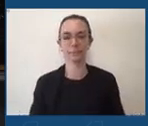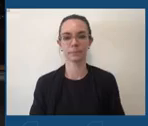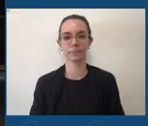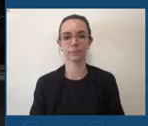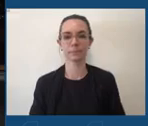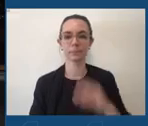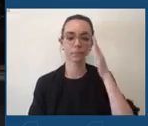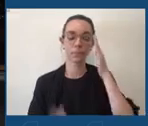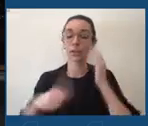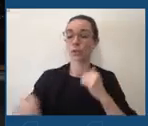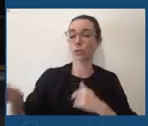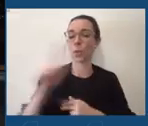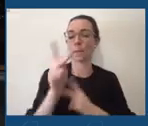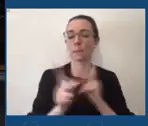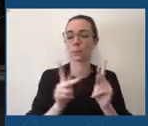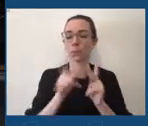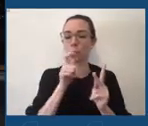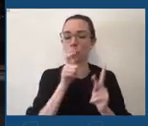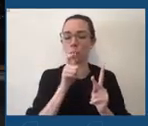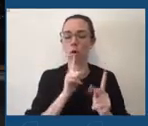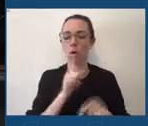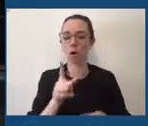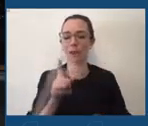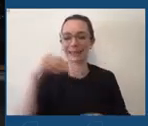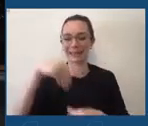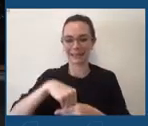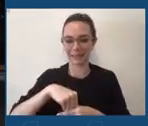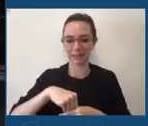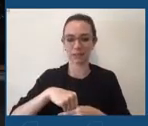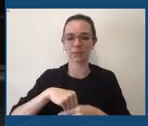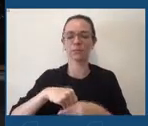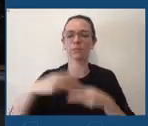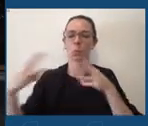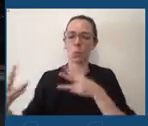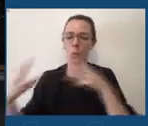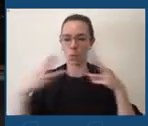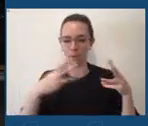Those people who are in armed